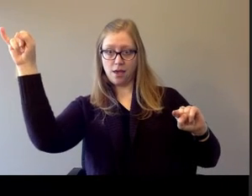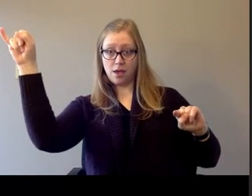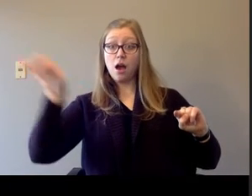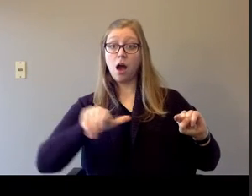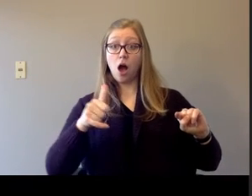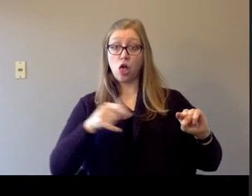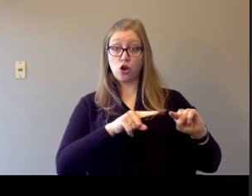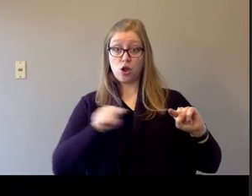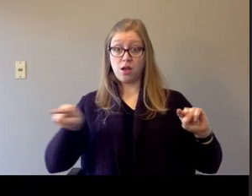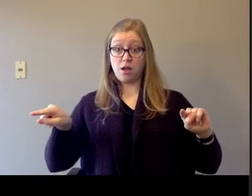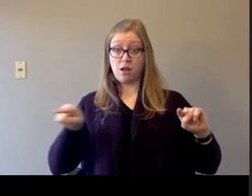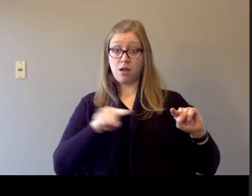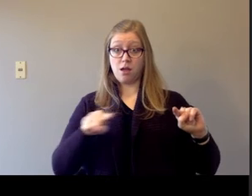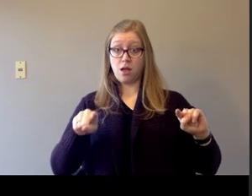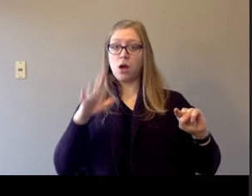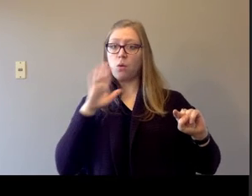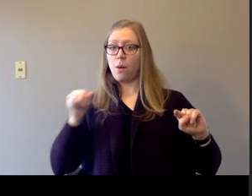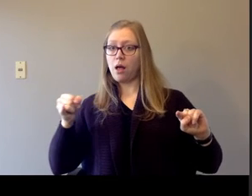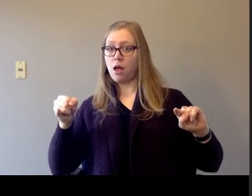be an extension of